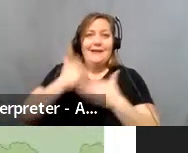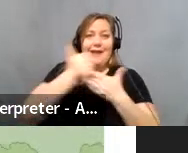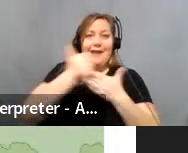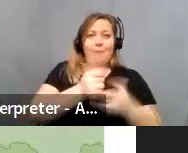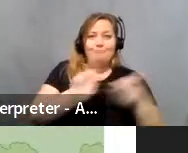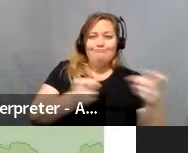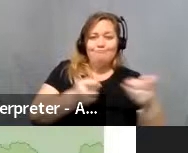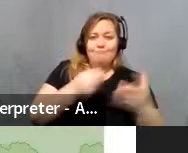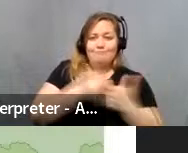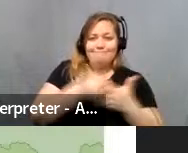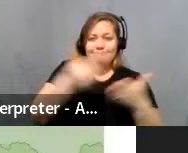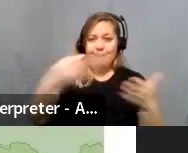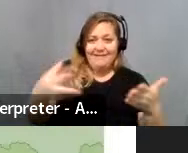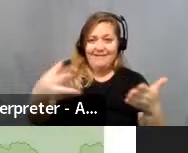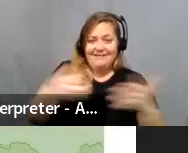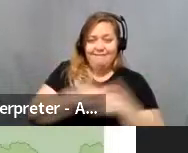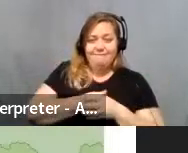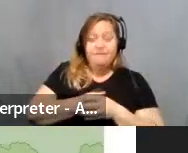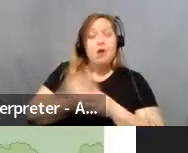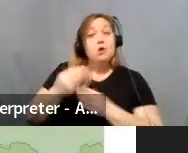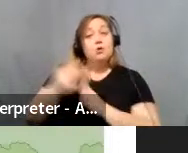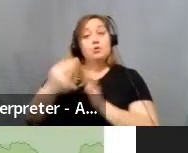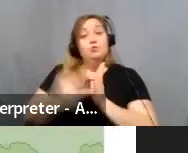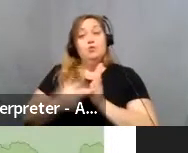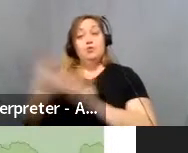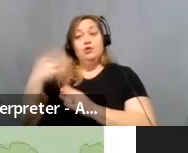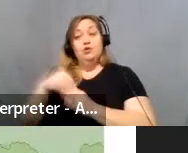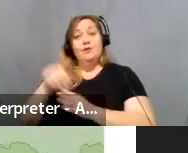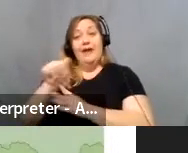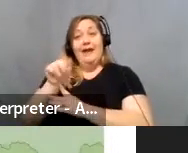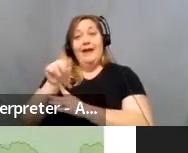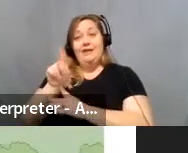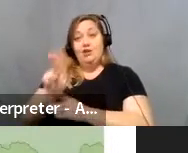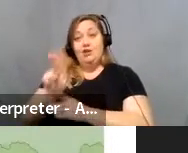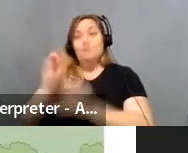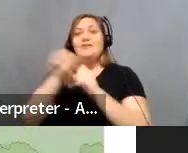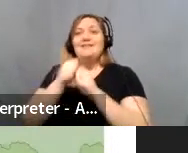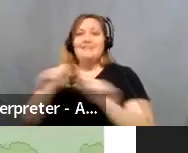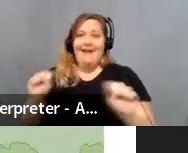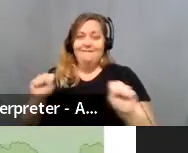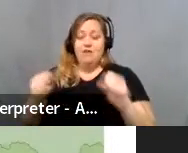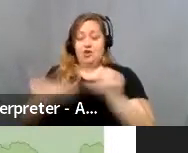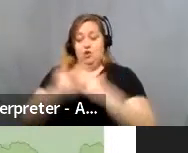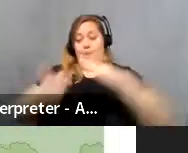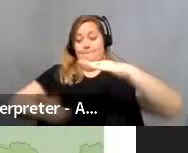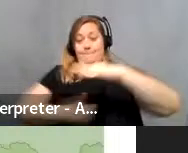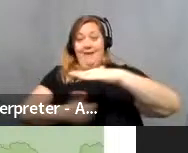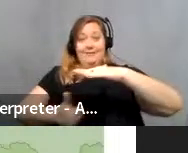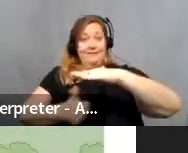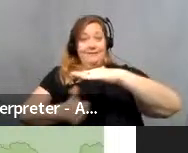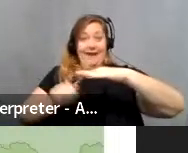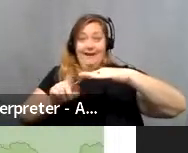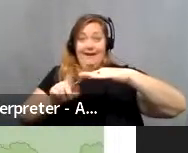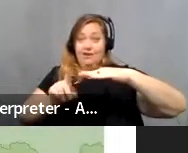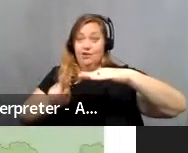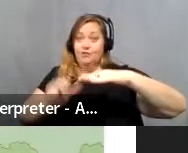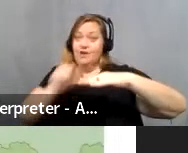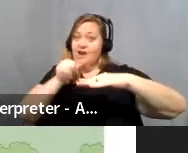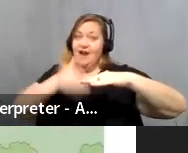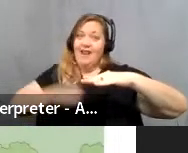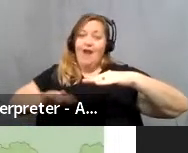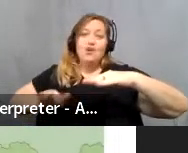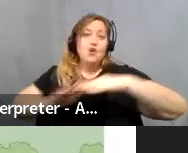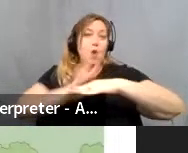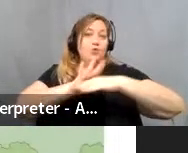The proposal includes rules to ensure that ADUs are safe. New basement ADUs will not be allowed in the coastal floodplain,